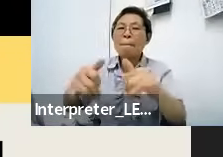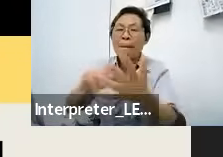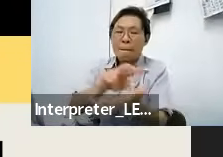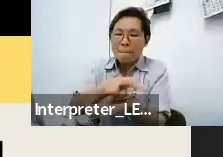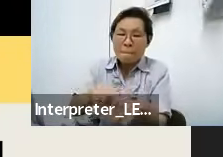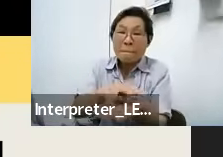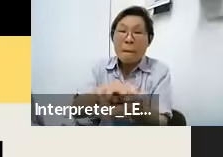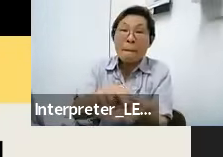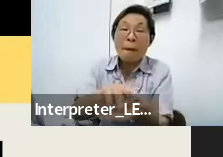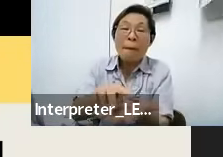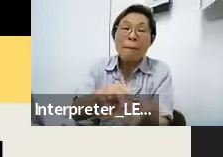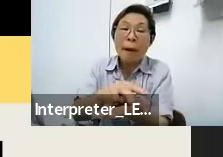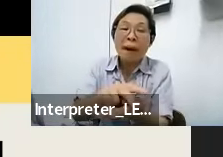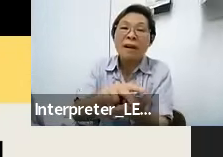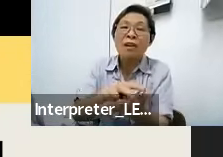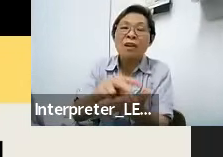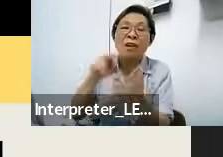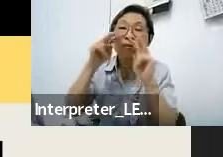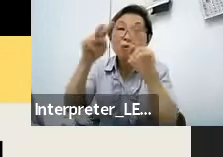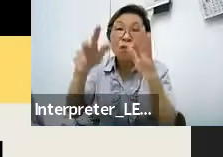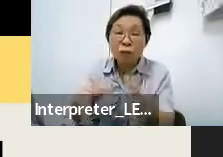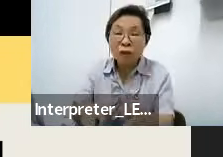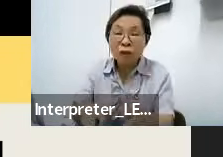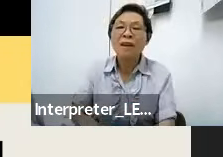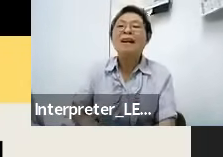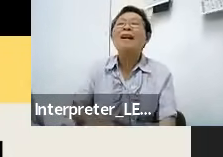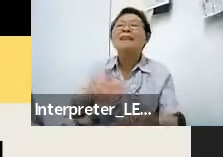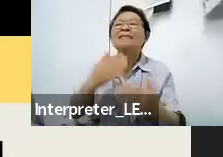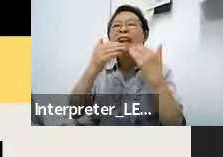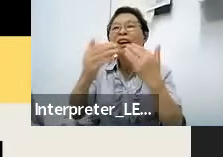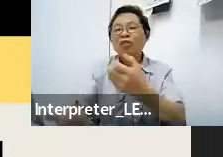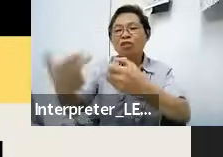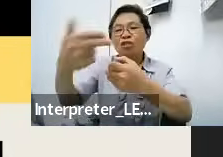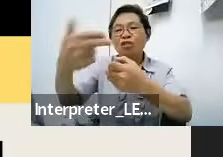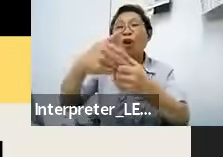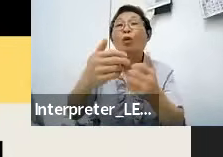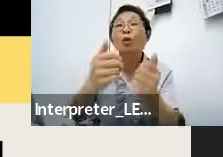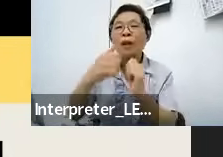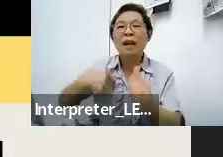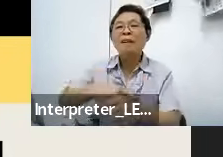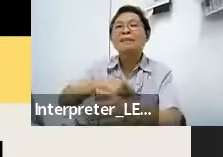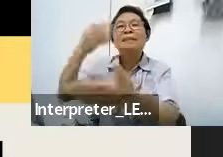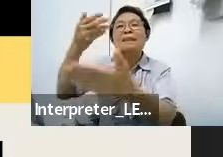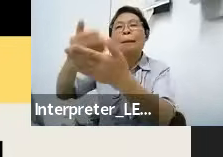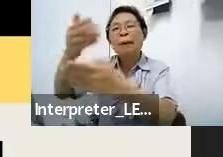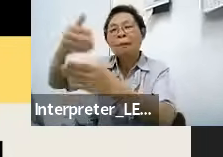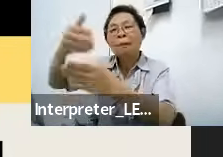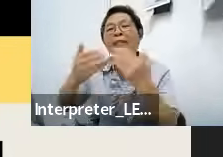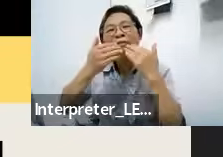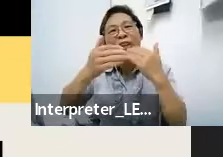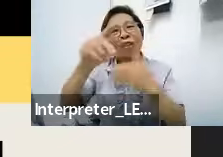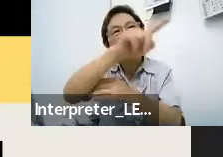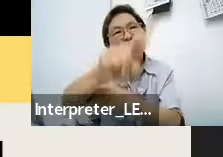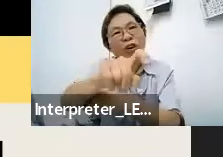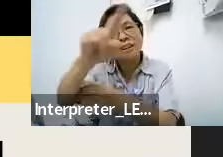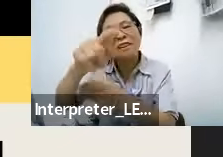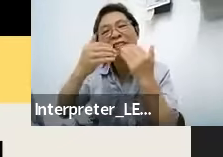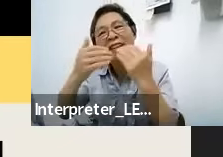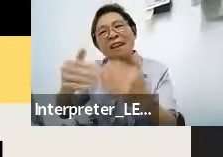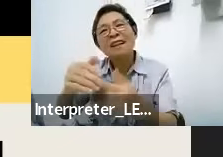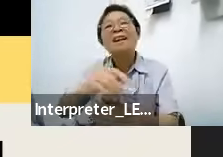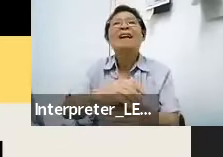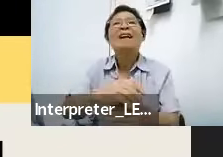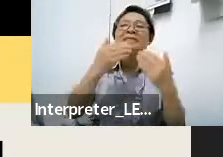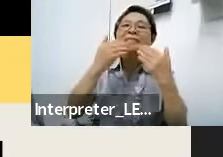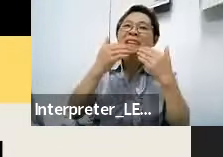lot. Thank you for tuning in with us until the end. Thank you for your questions. Thank you for your kind